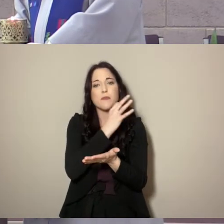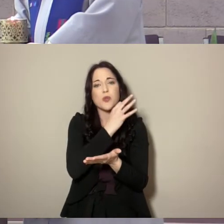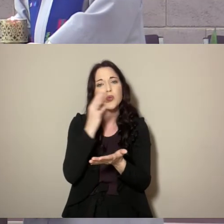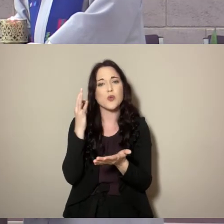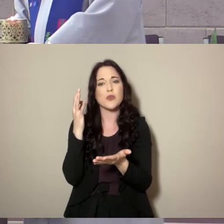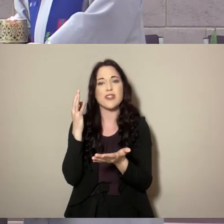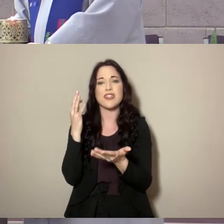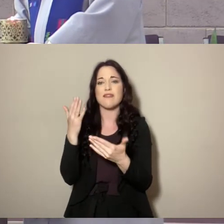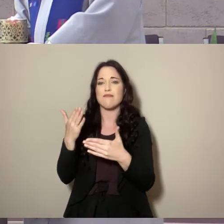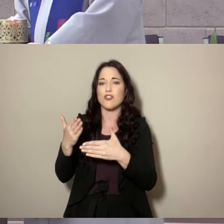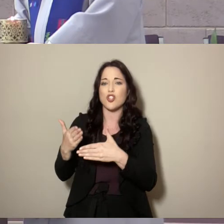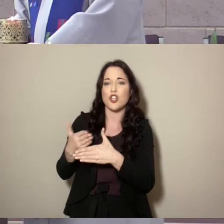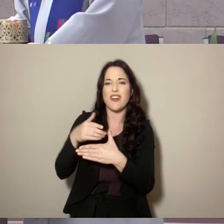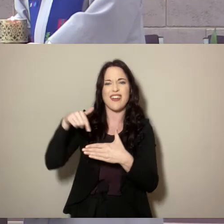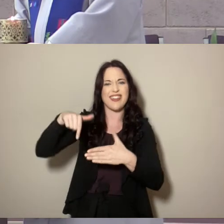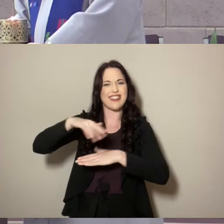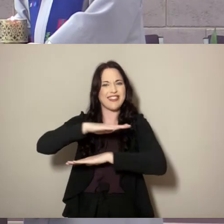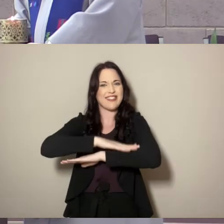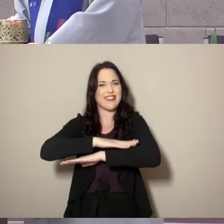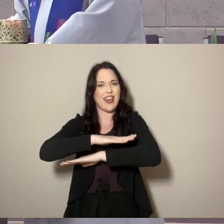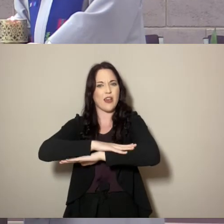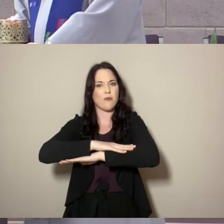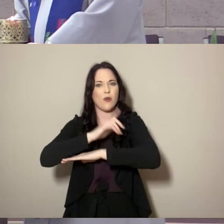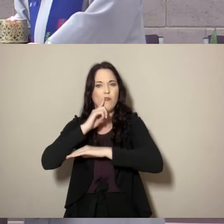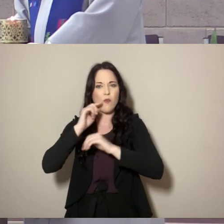sharing table around the world.